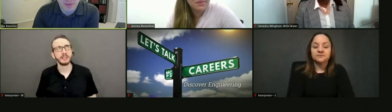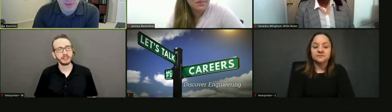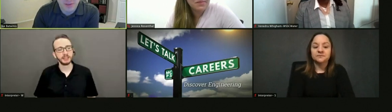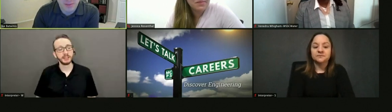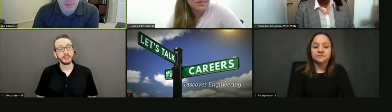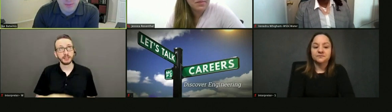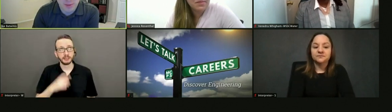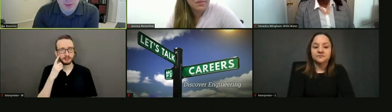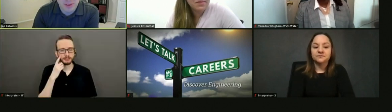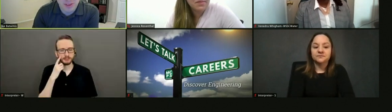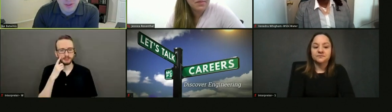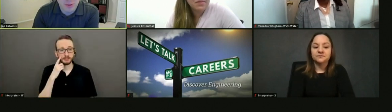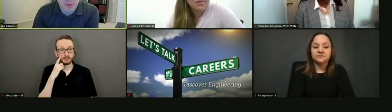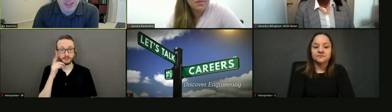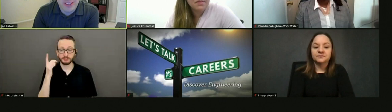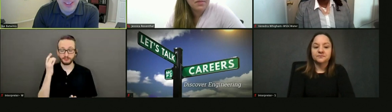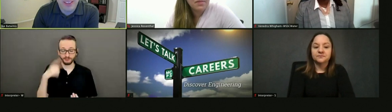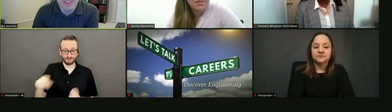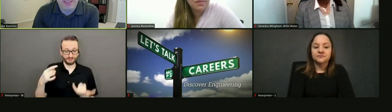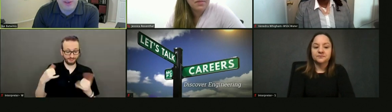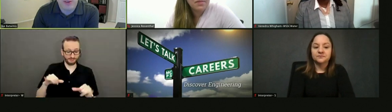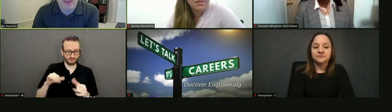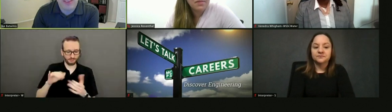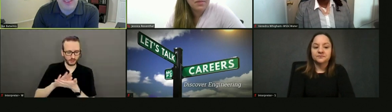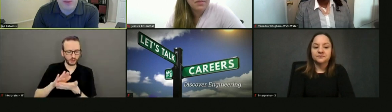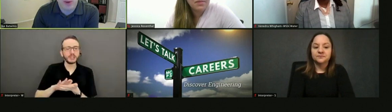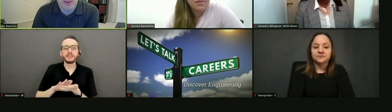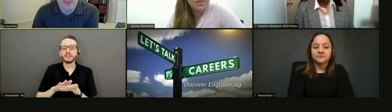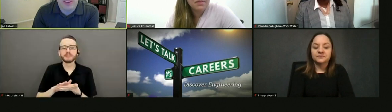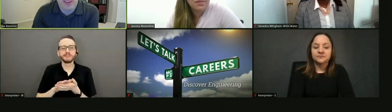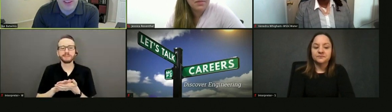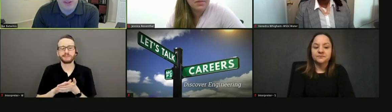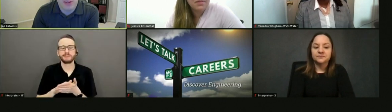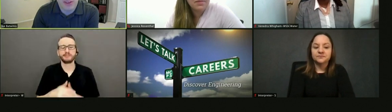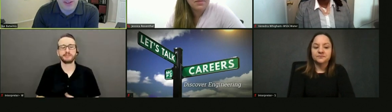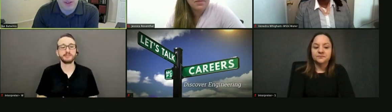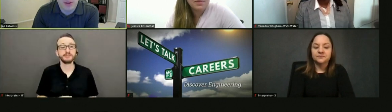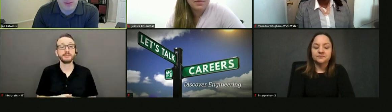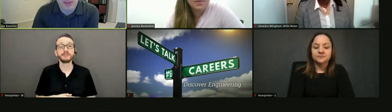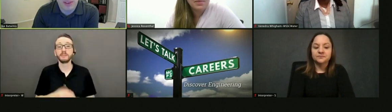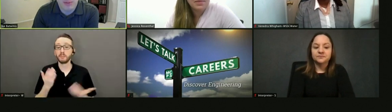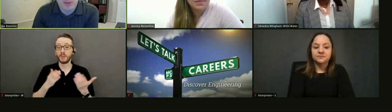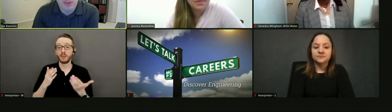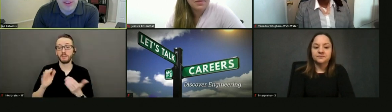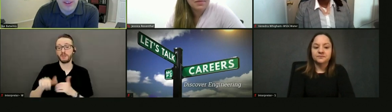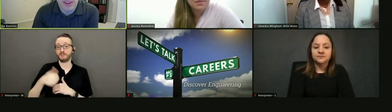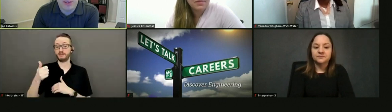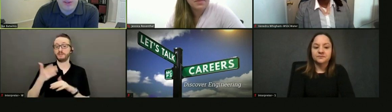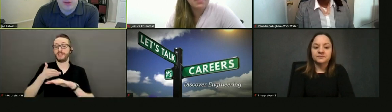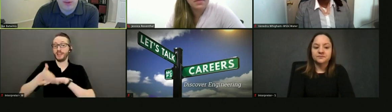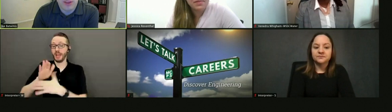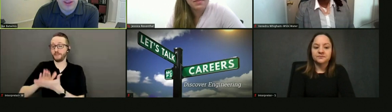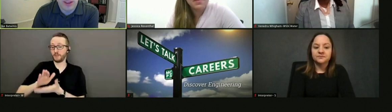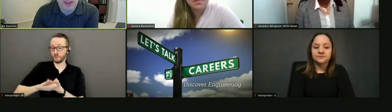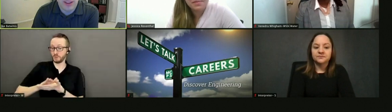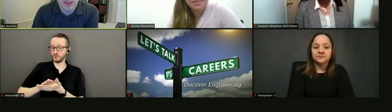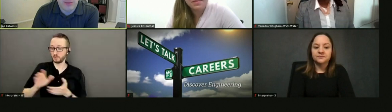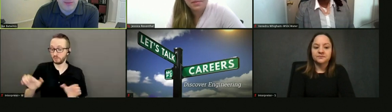For people that are still in school, I'd say look around and see what extracurriculars might be available to you at your